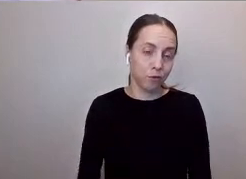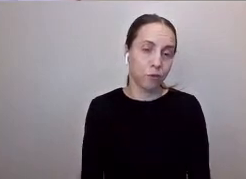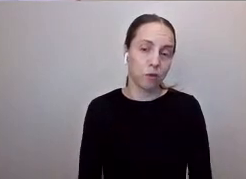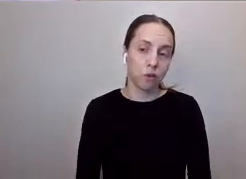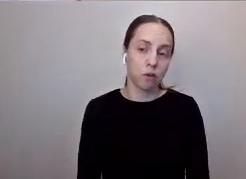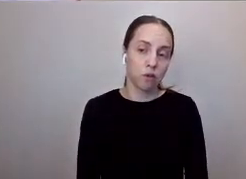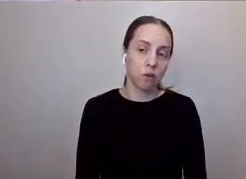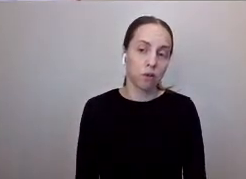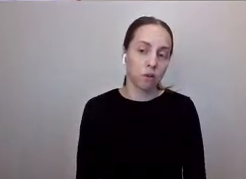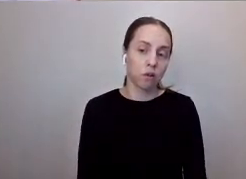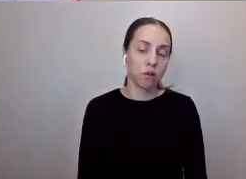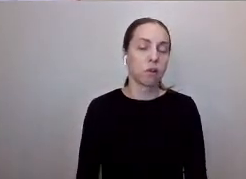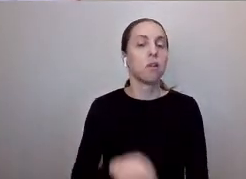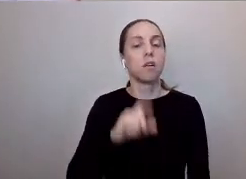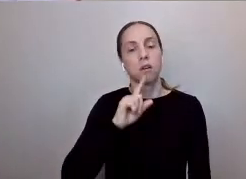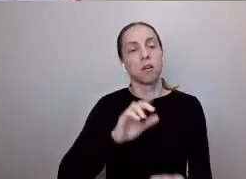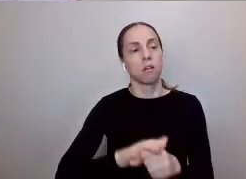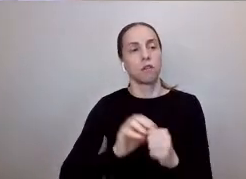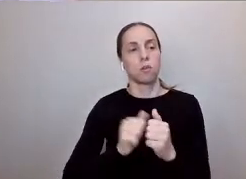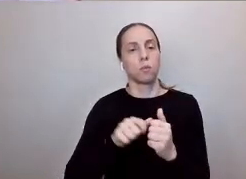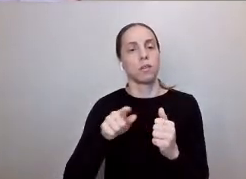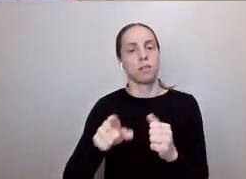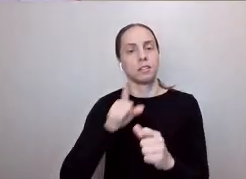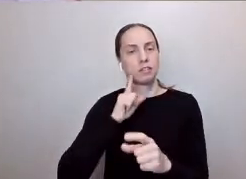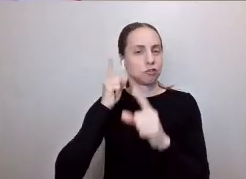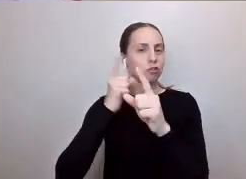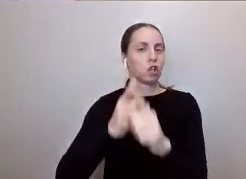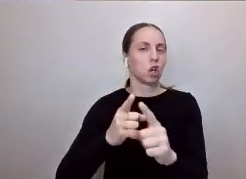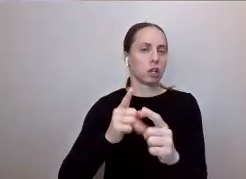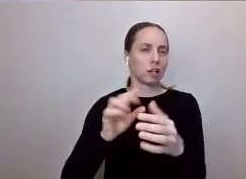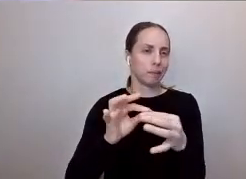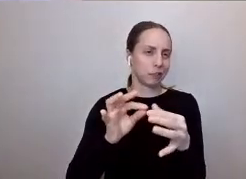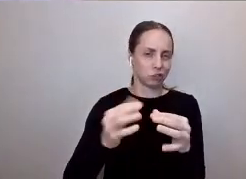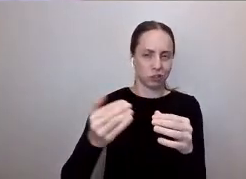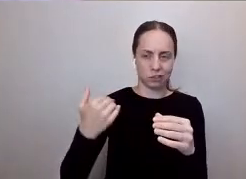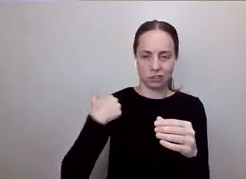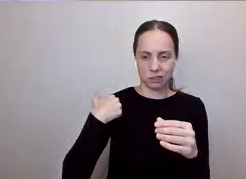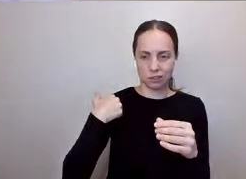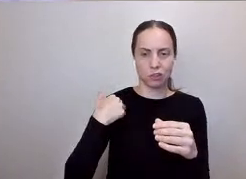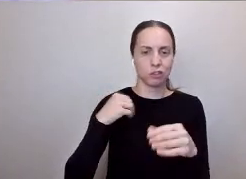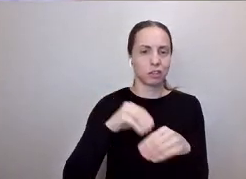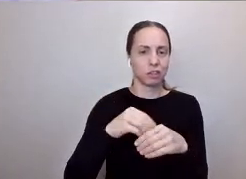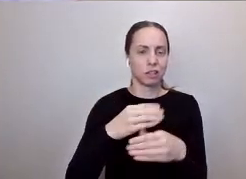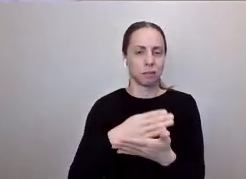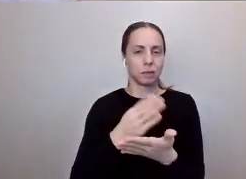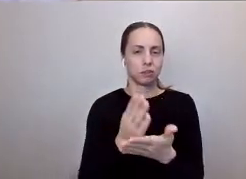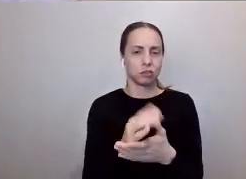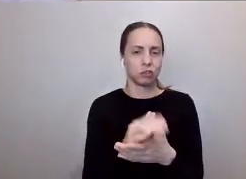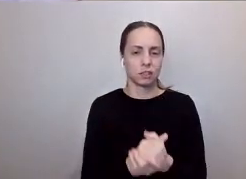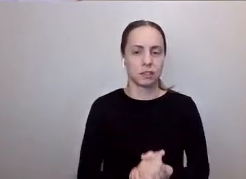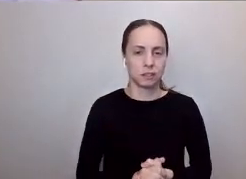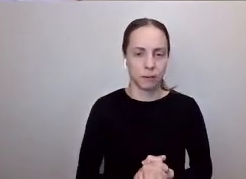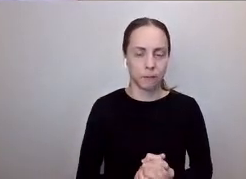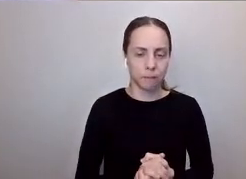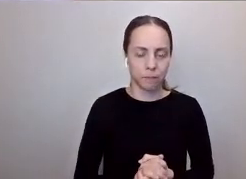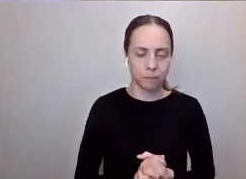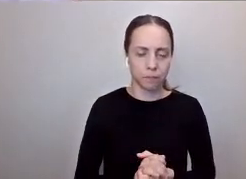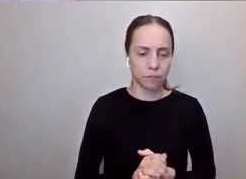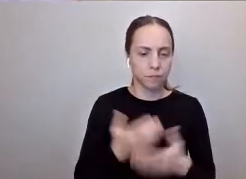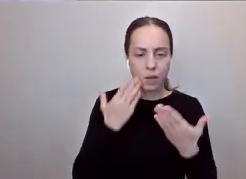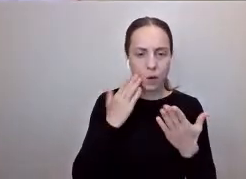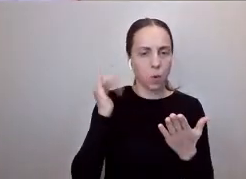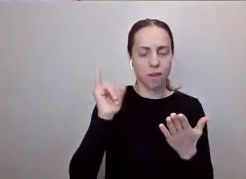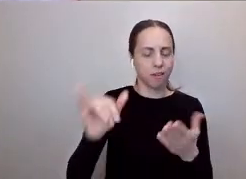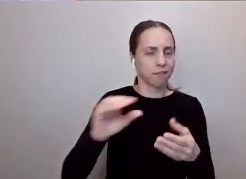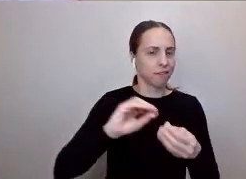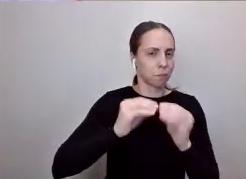this target that was mentioned earlier in the budget of 888. So I don't know why we aren't sticking with 118. It